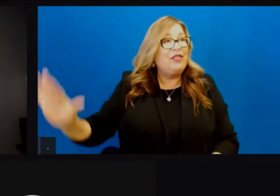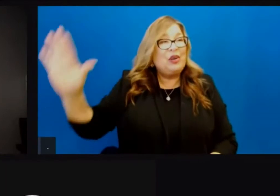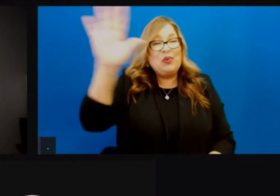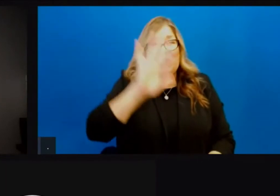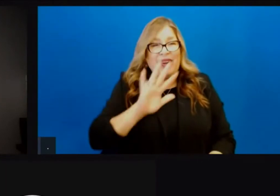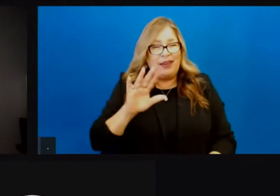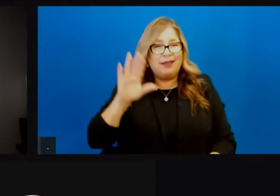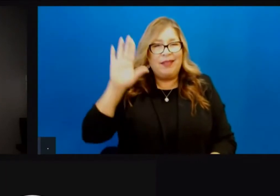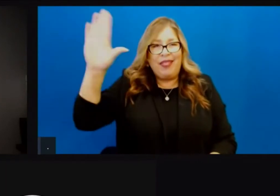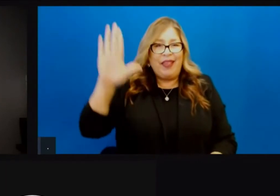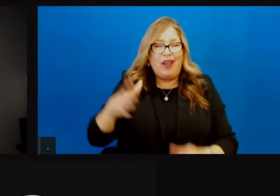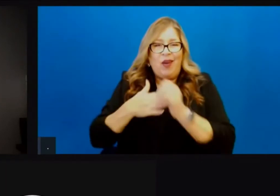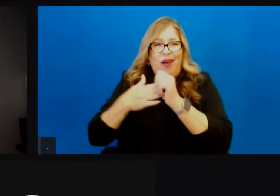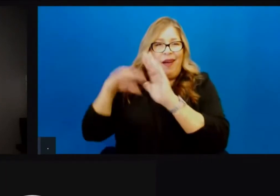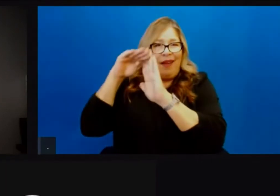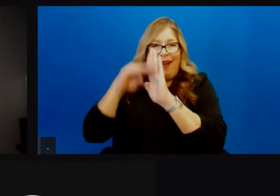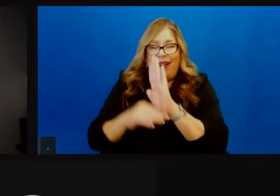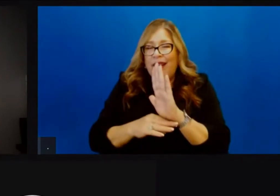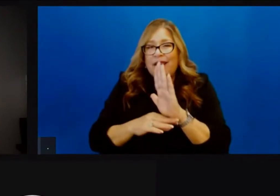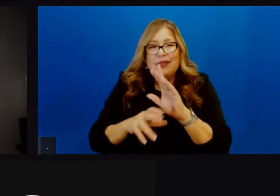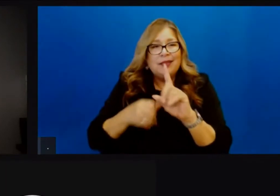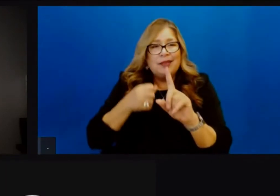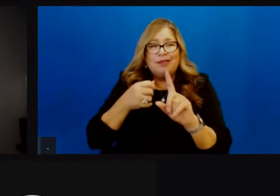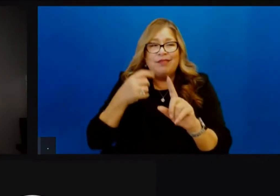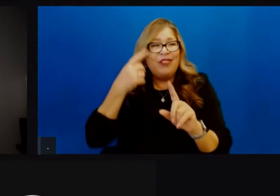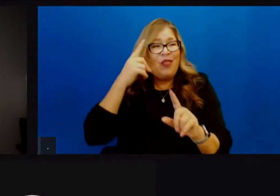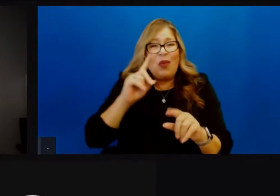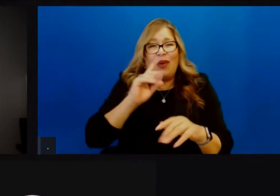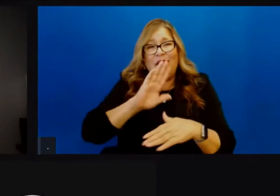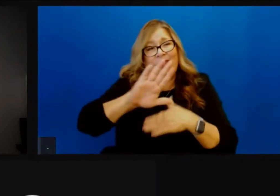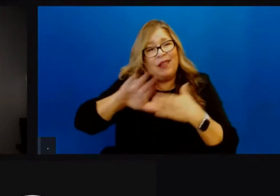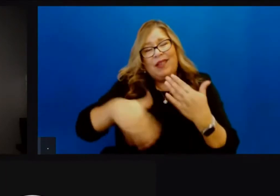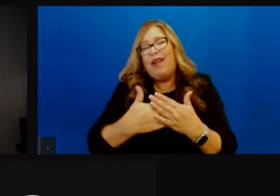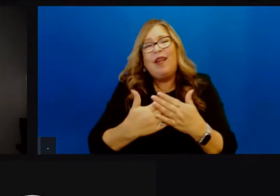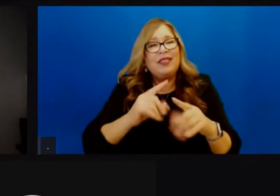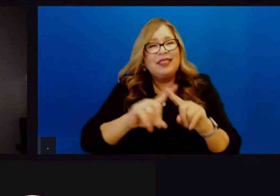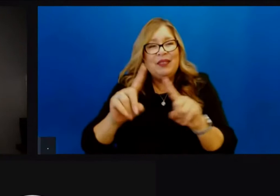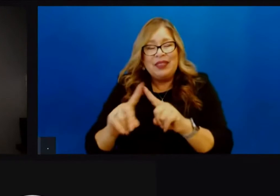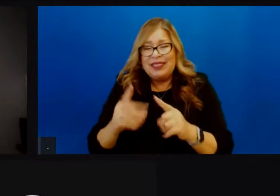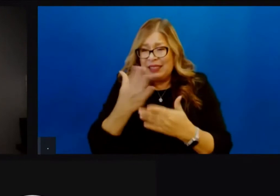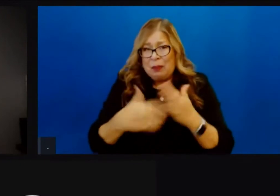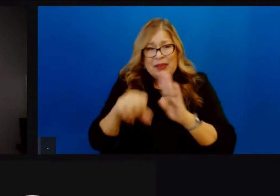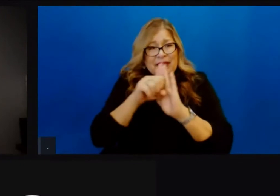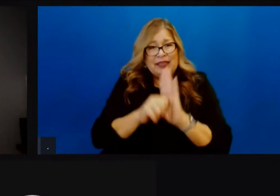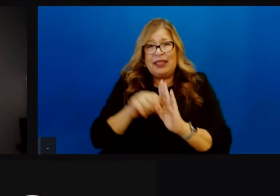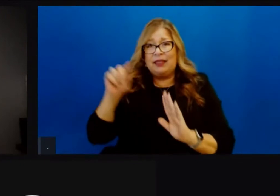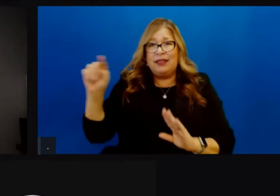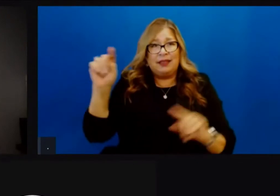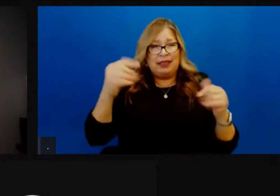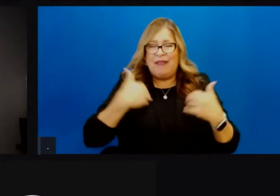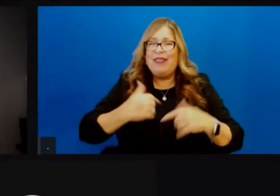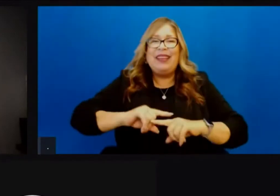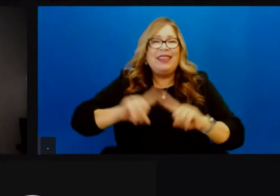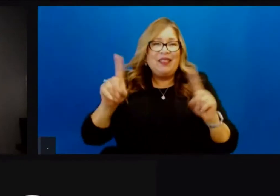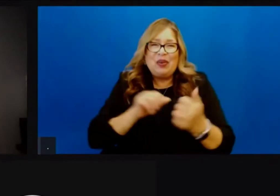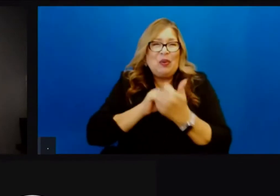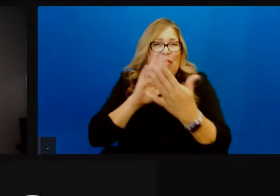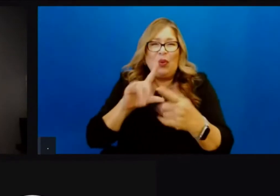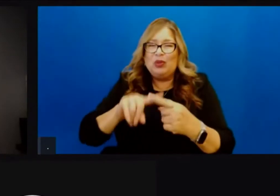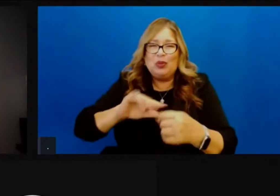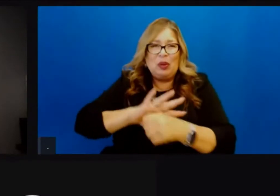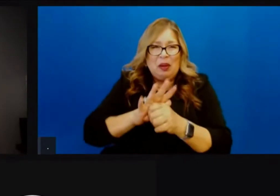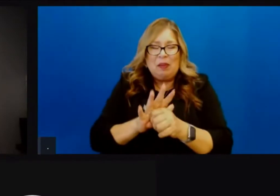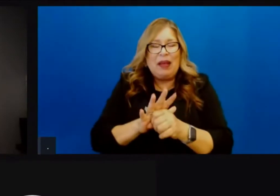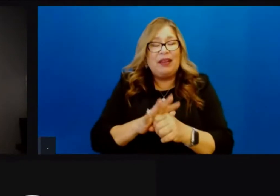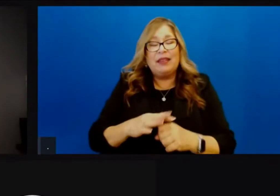states that have had very different sorts of approaches to the pandemic, we in California